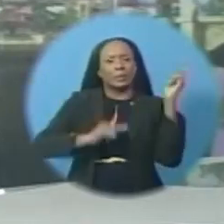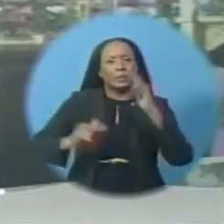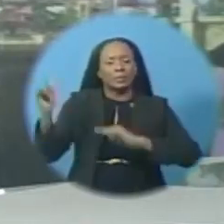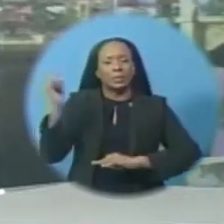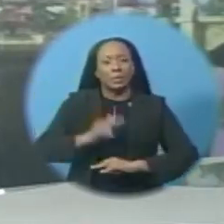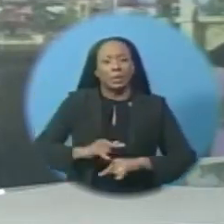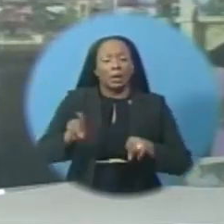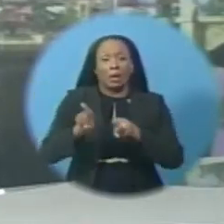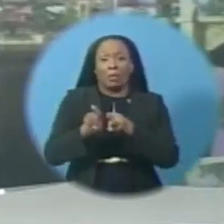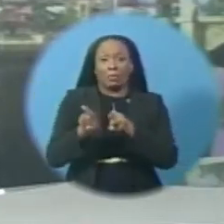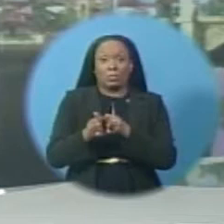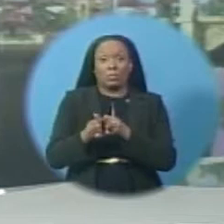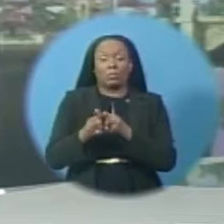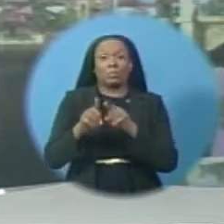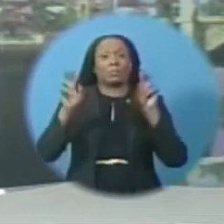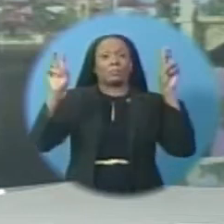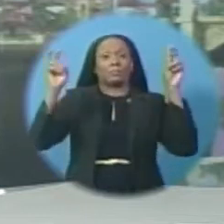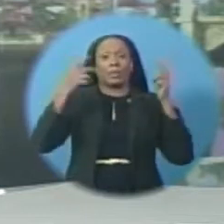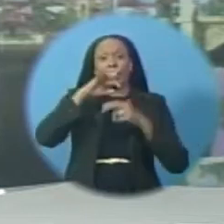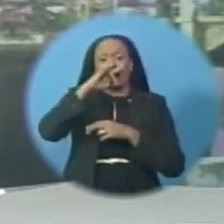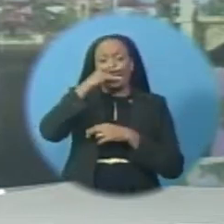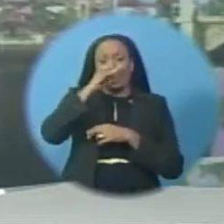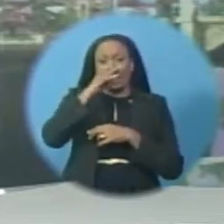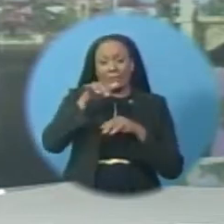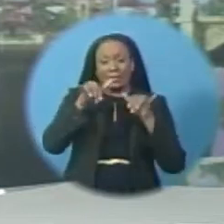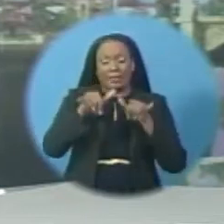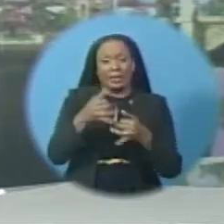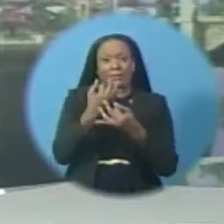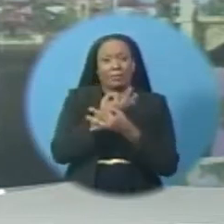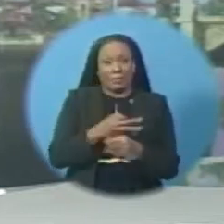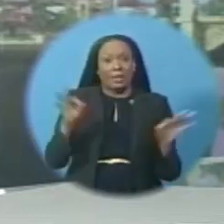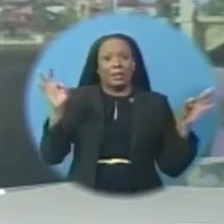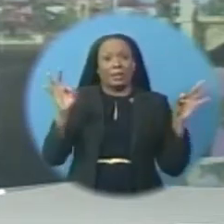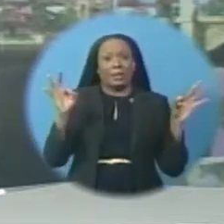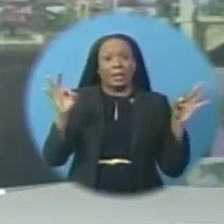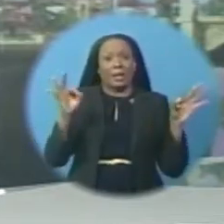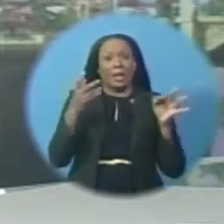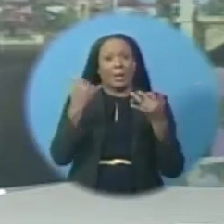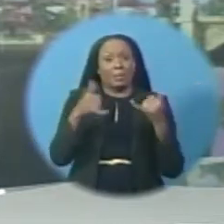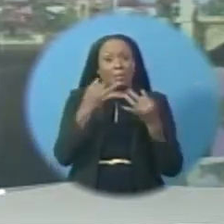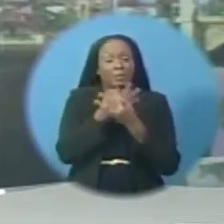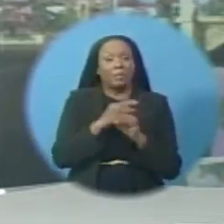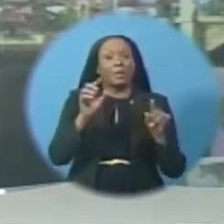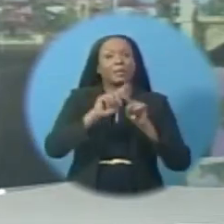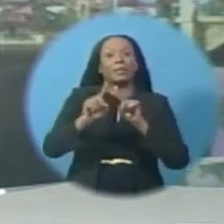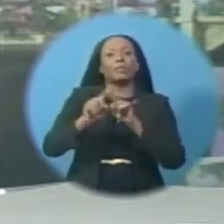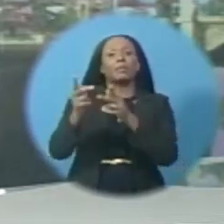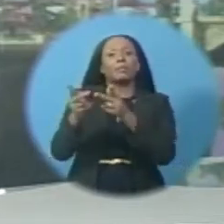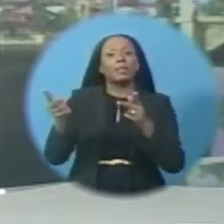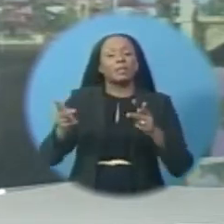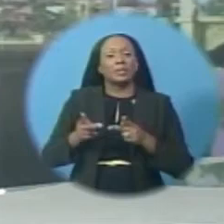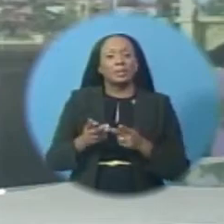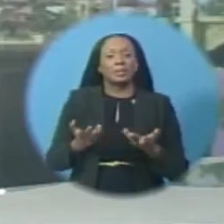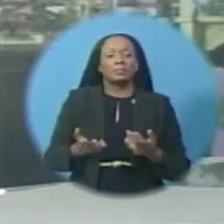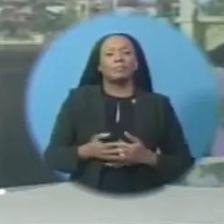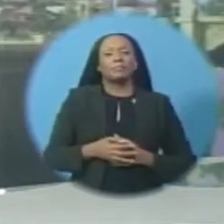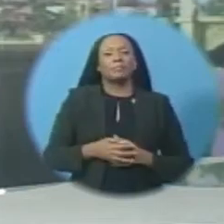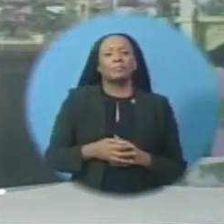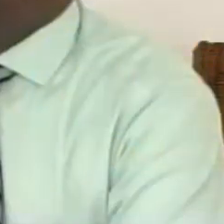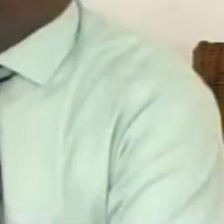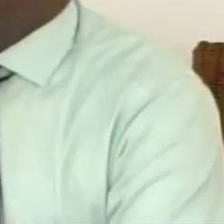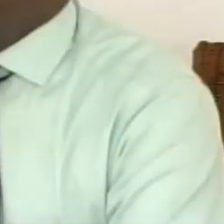program. Children under the age of 16 stay free at member properties and play free at several attractions.